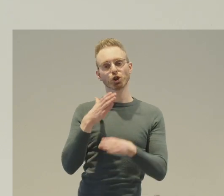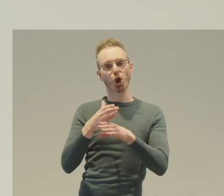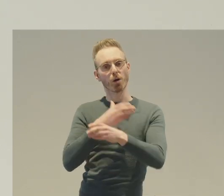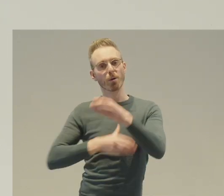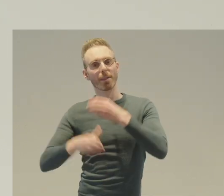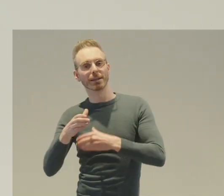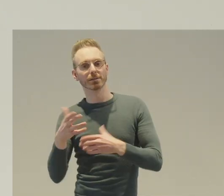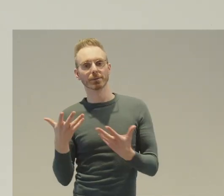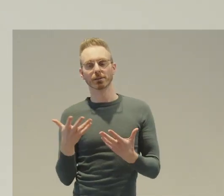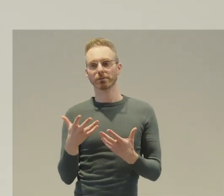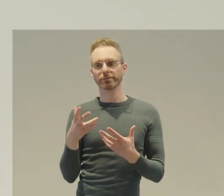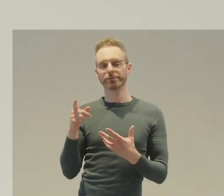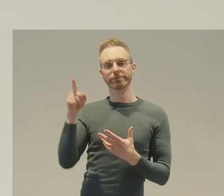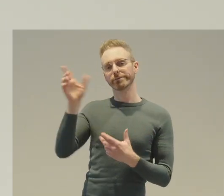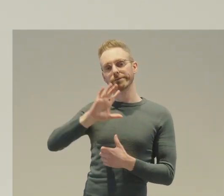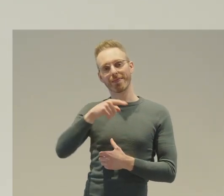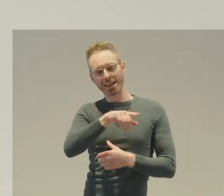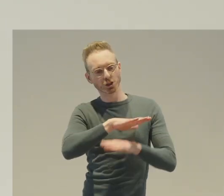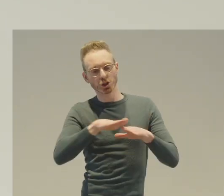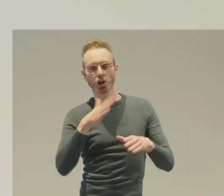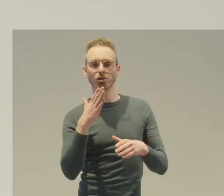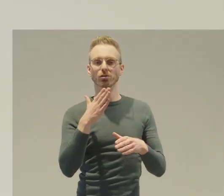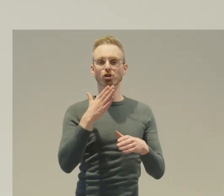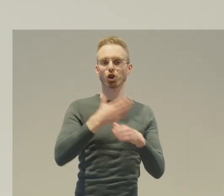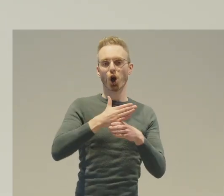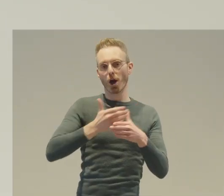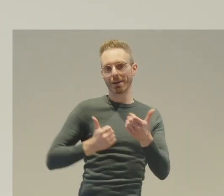often. And I'll show you more on that in a sec.